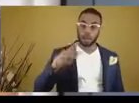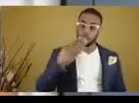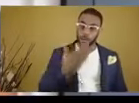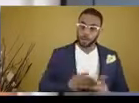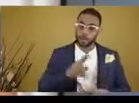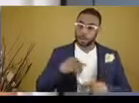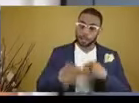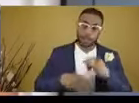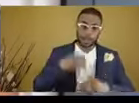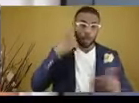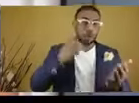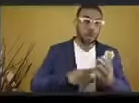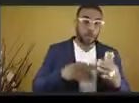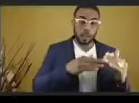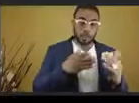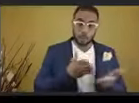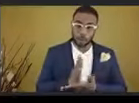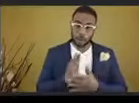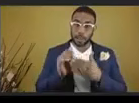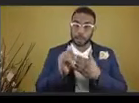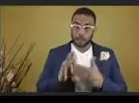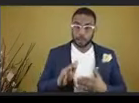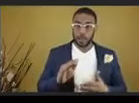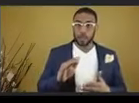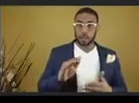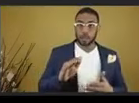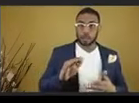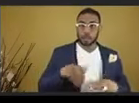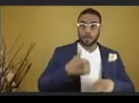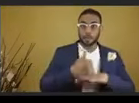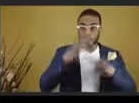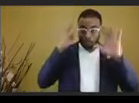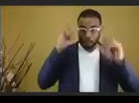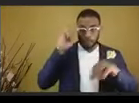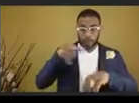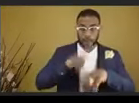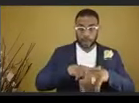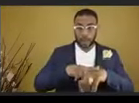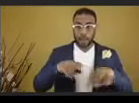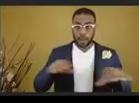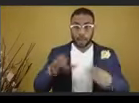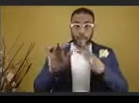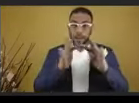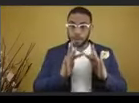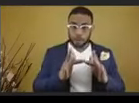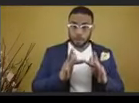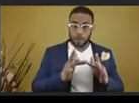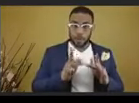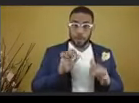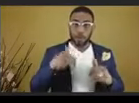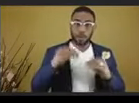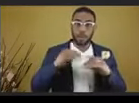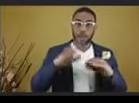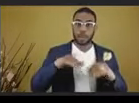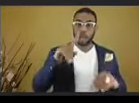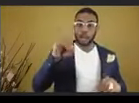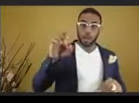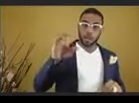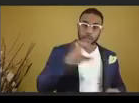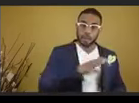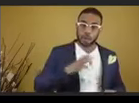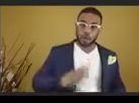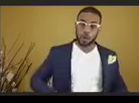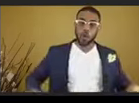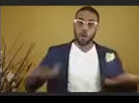internationally renowned civil rights leader, founder and president of the National Action Network, which has more than 100 chapters across the